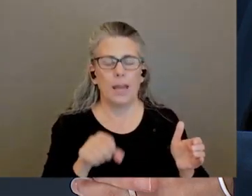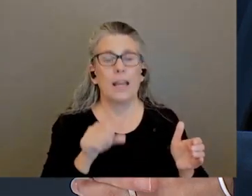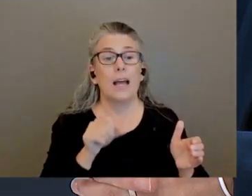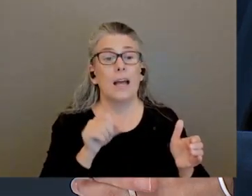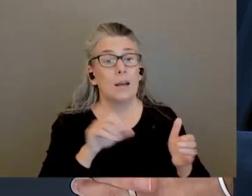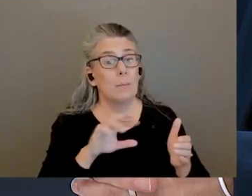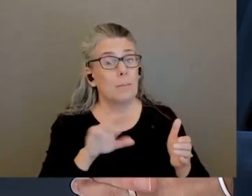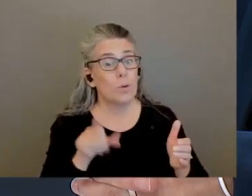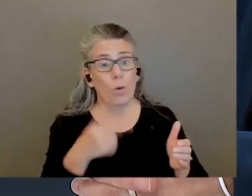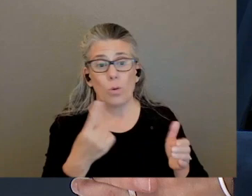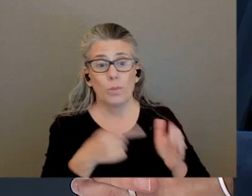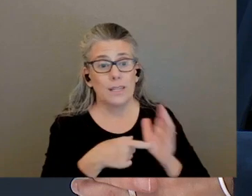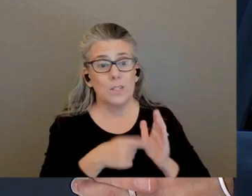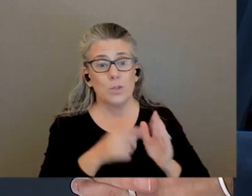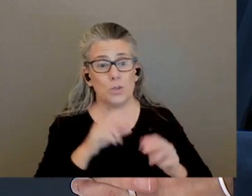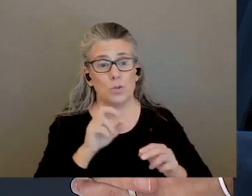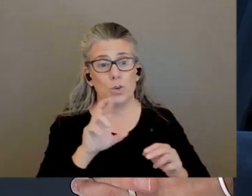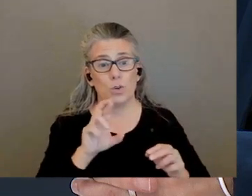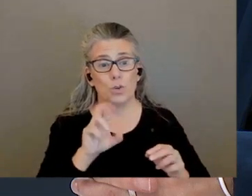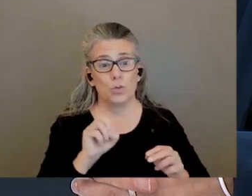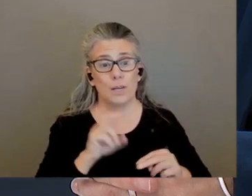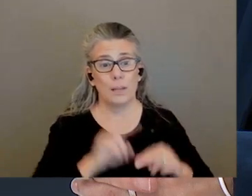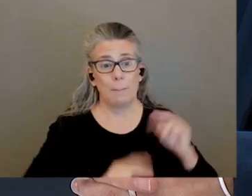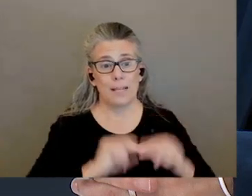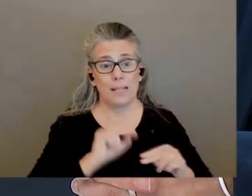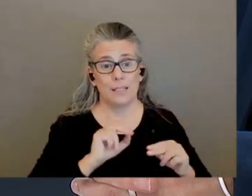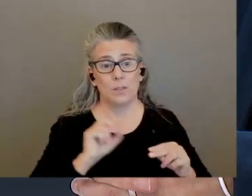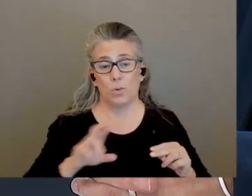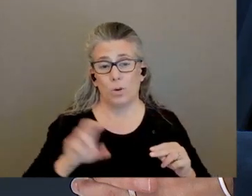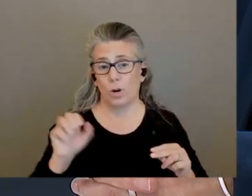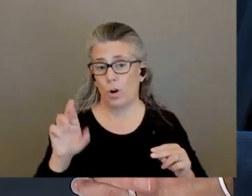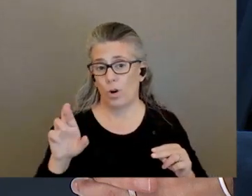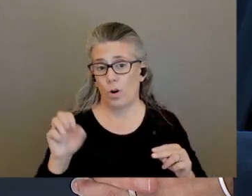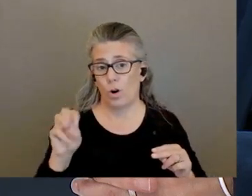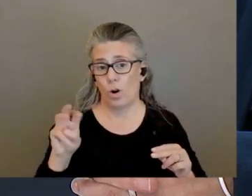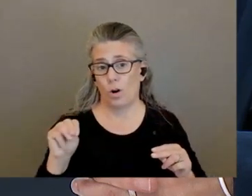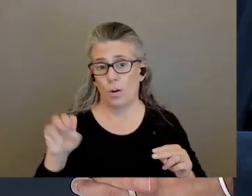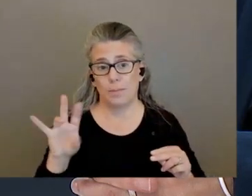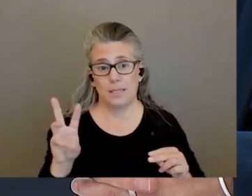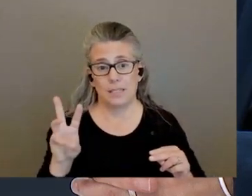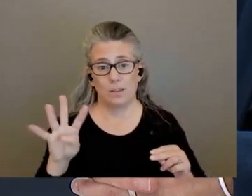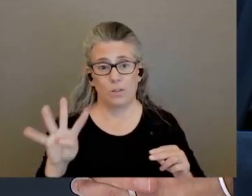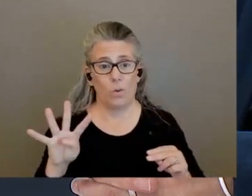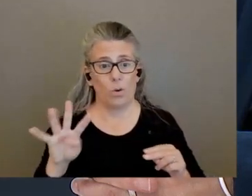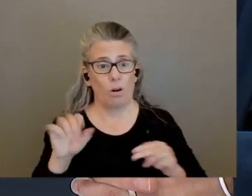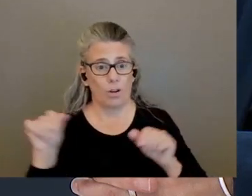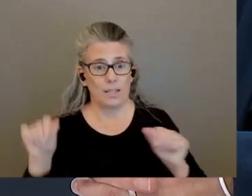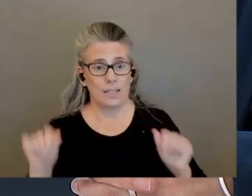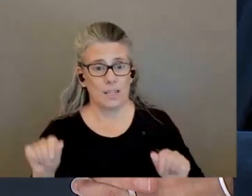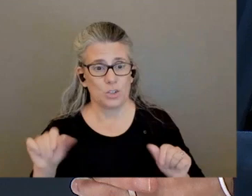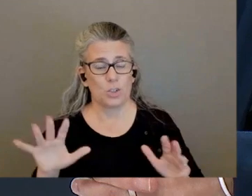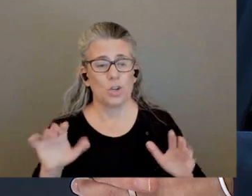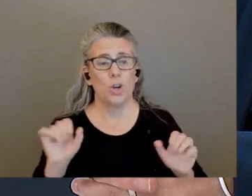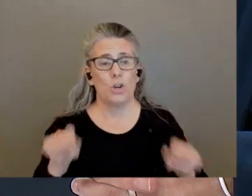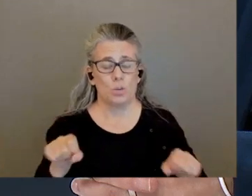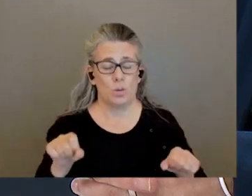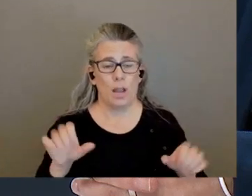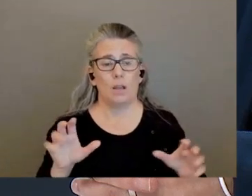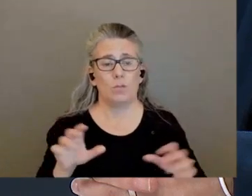container for the ARM64 architecture, push that to your repository, and there's that nice feature which is